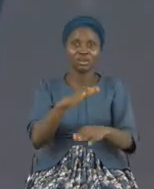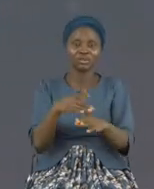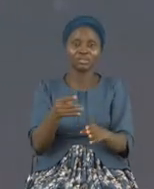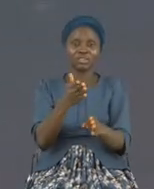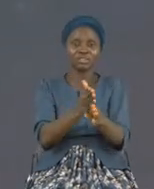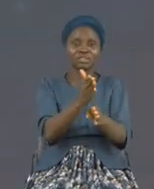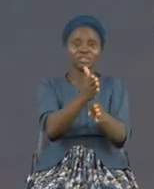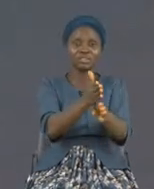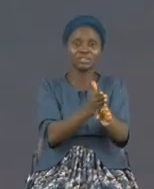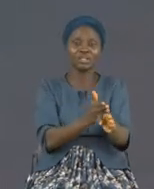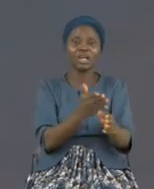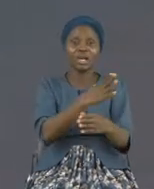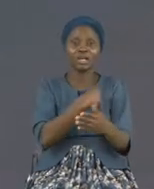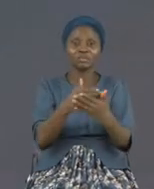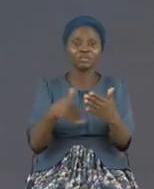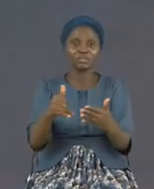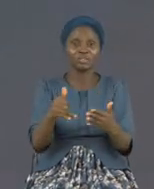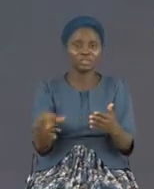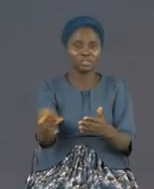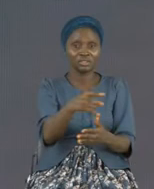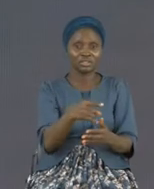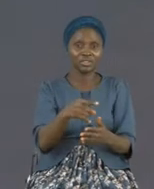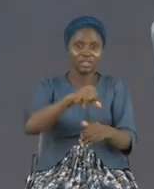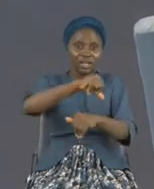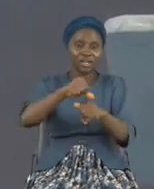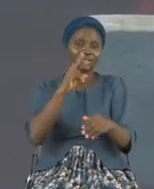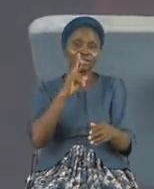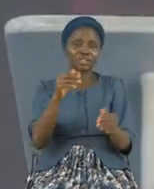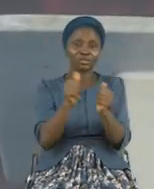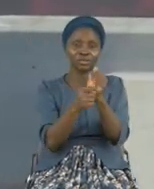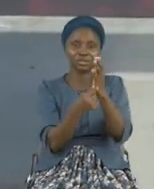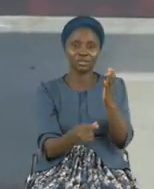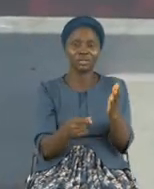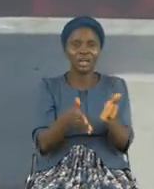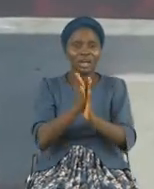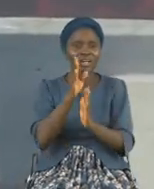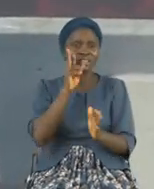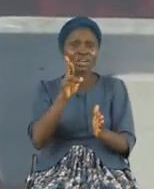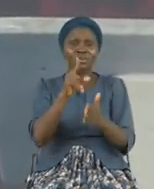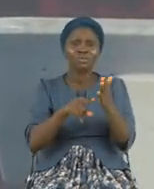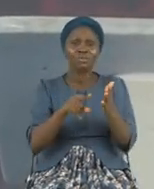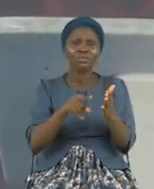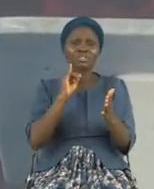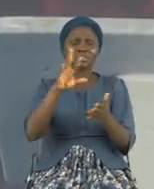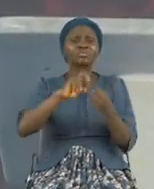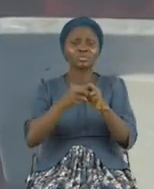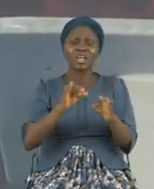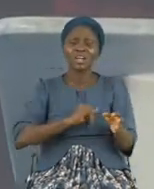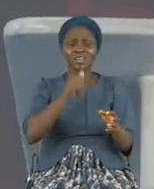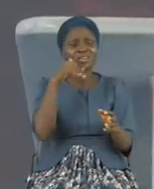oil, they say, oh, what's your problem? Well, I'm a wife of a minister, but